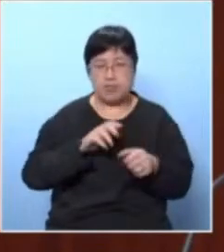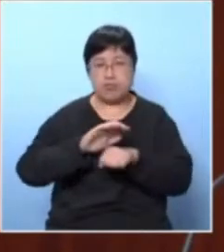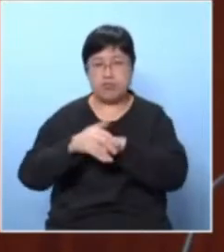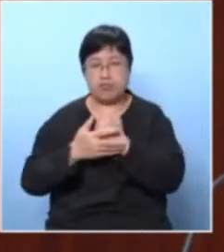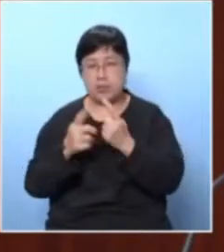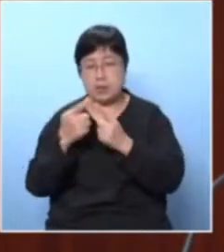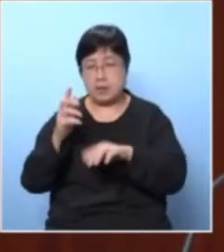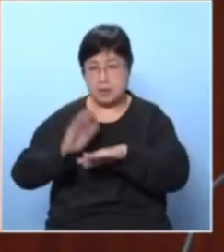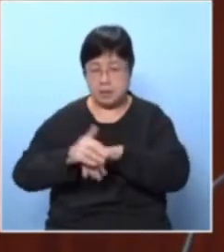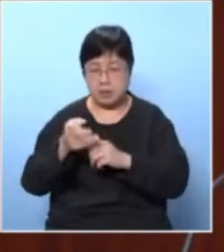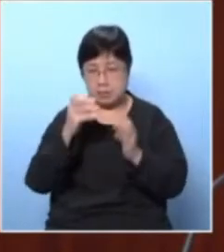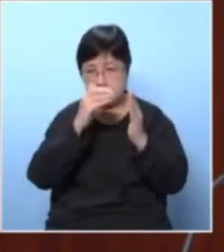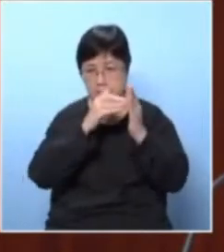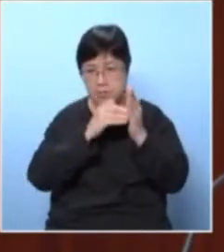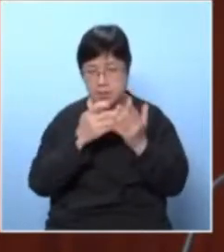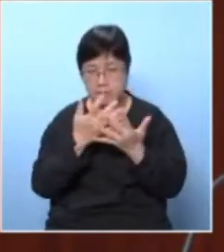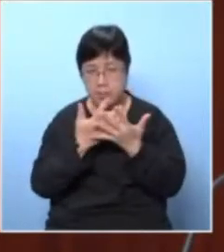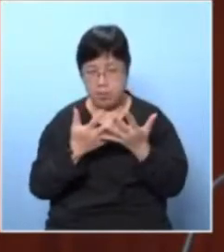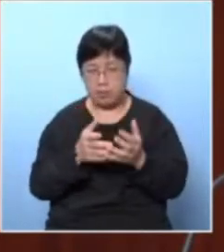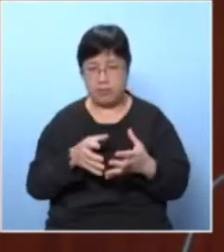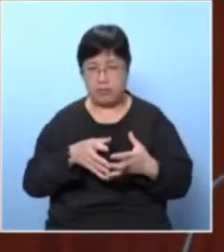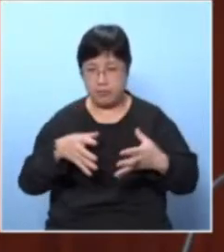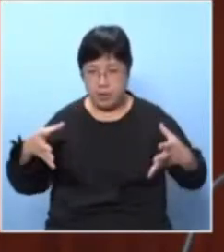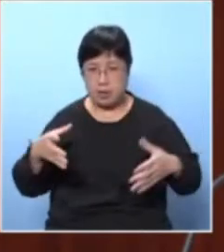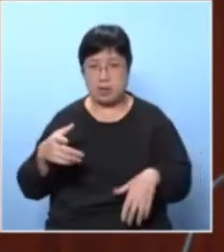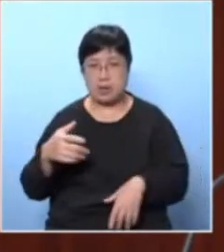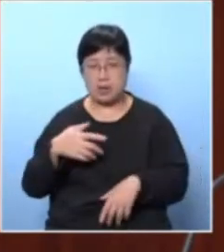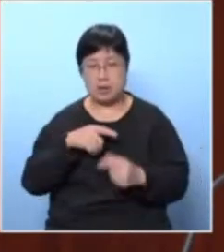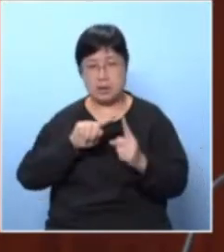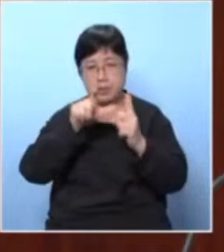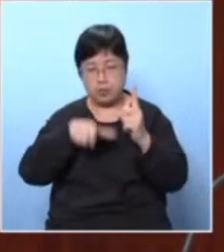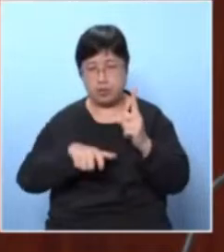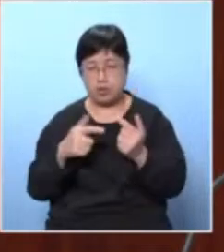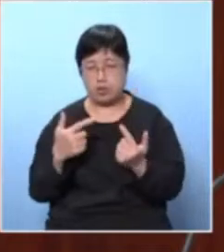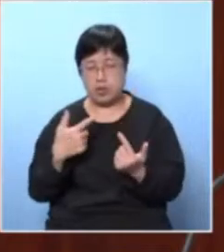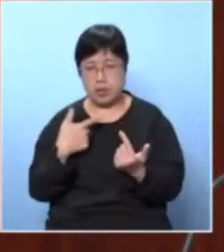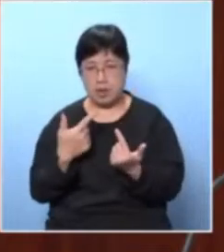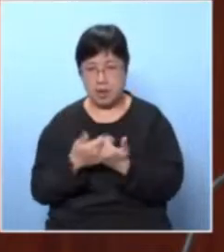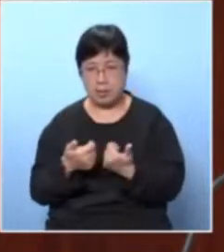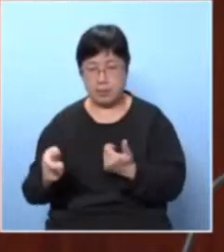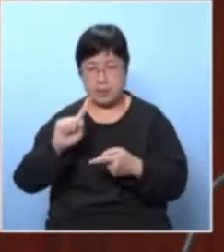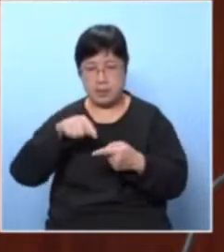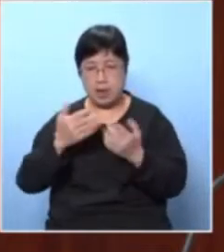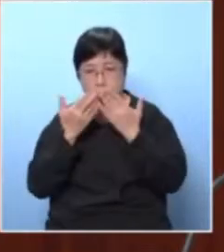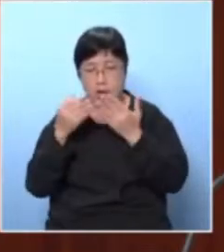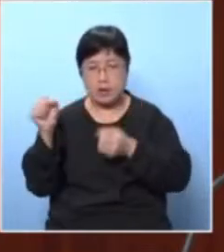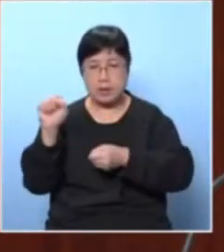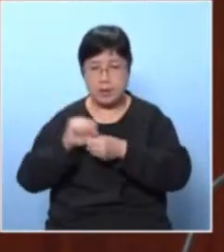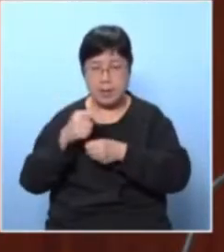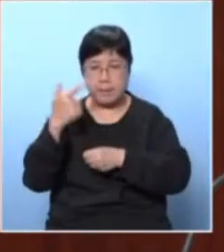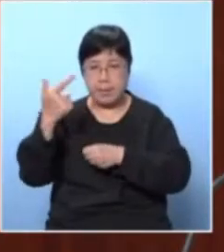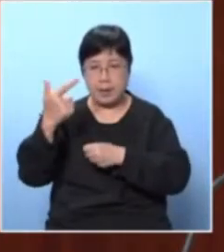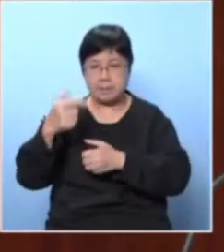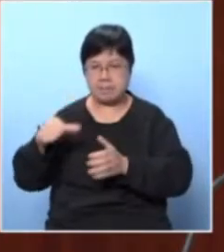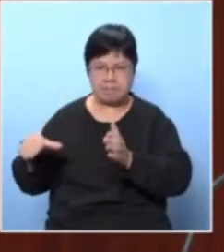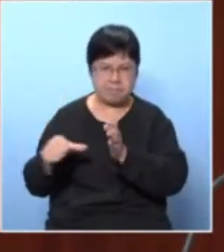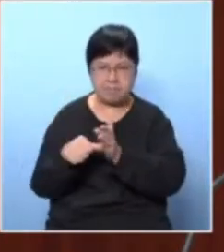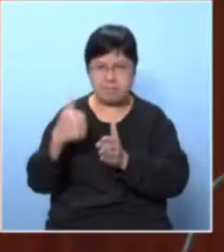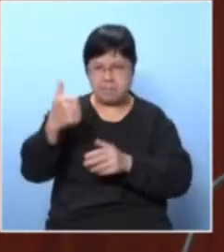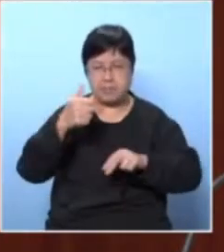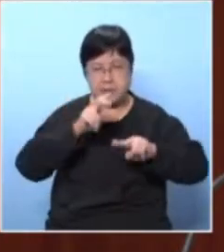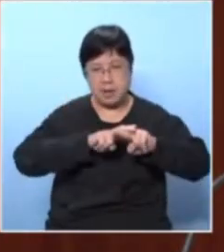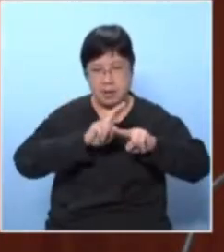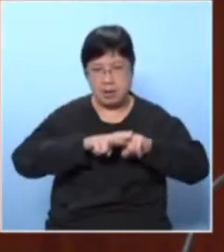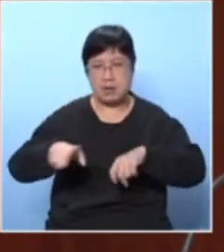global talents, we will add 8 top-notch institutions from the mainland and overseas to the list of eligible universities under the